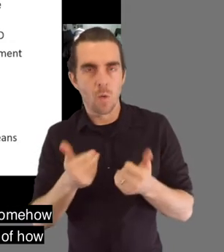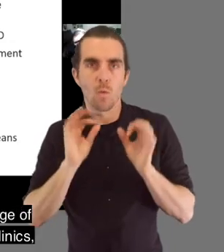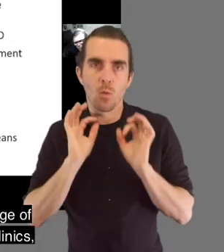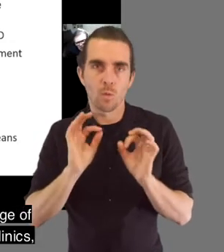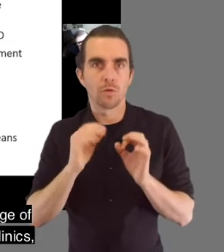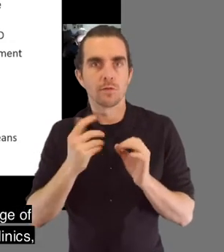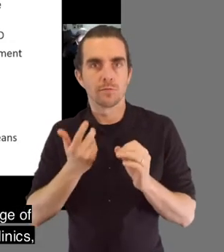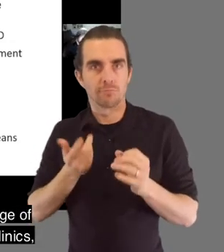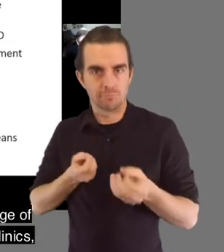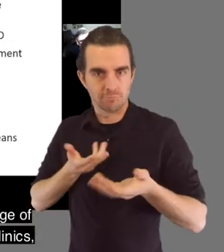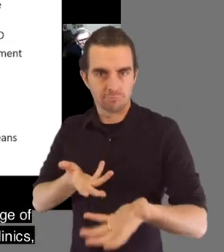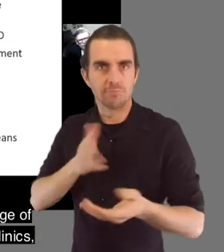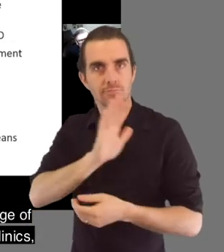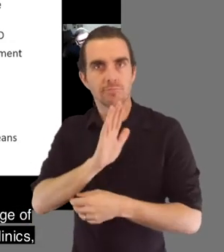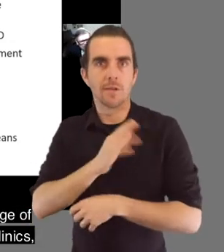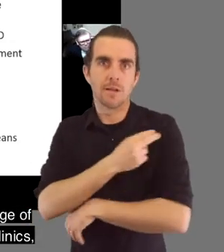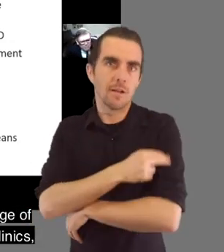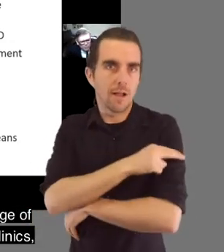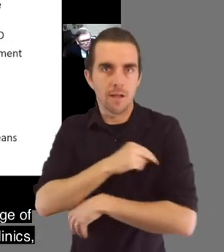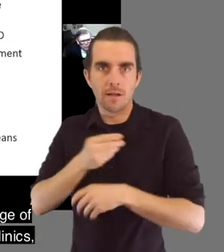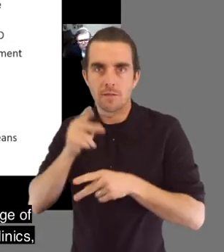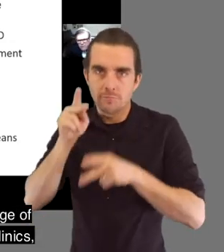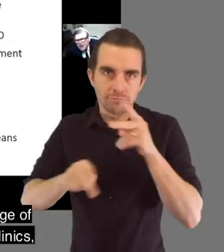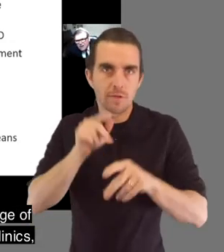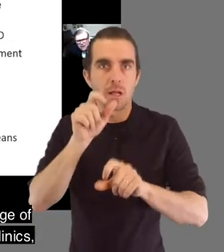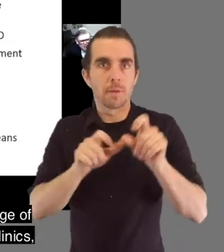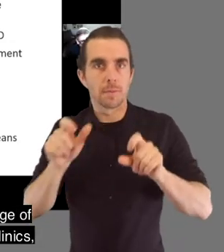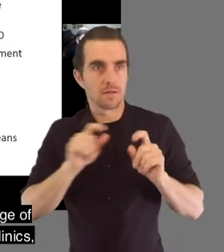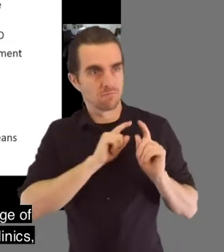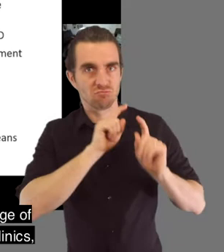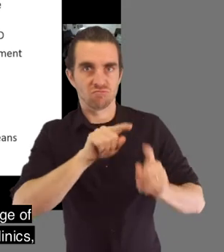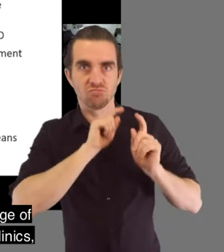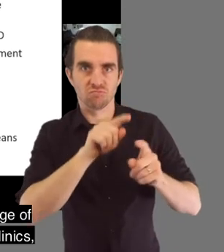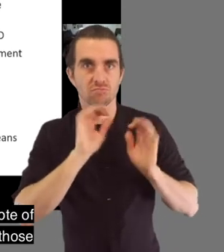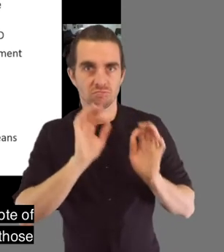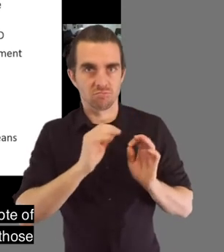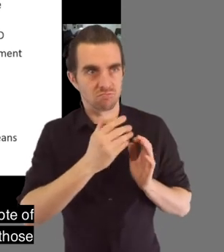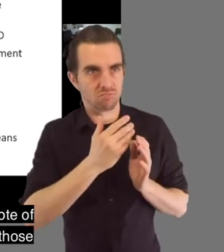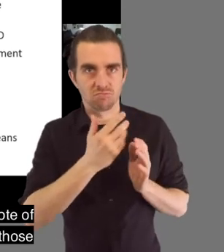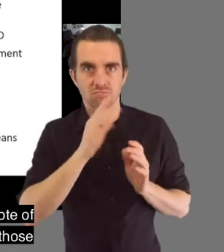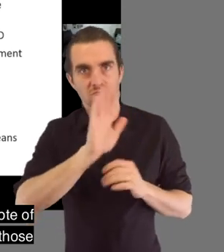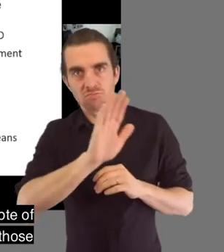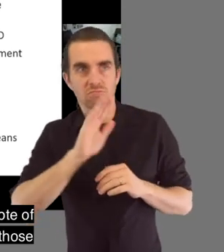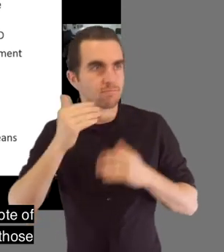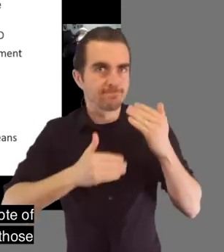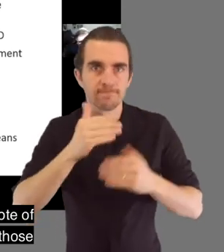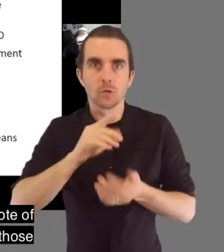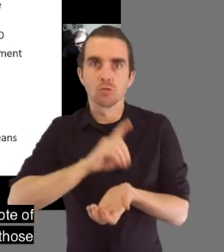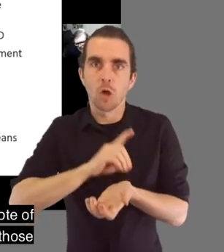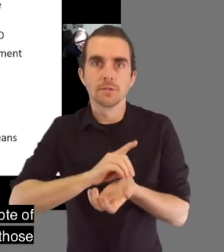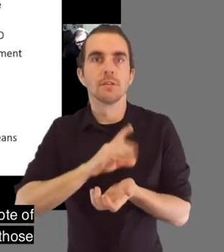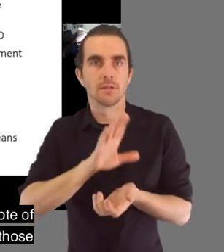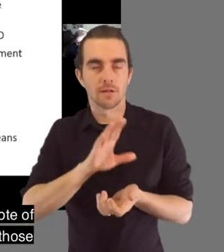how to practice medicine with the range of people who will present in their clinics and in their surgeries. And